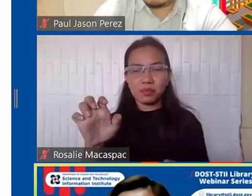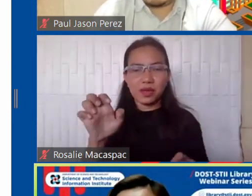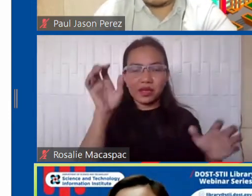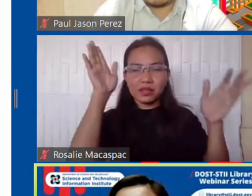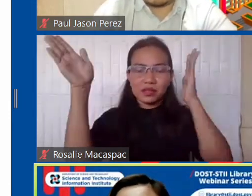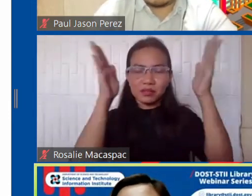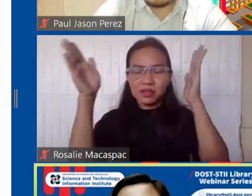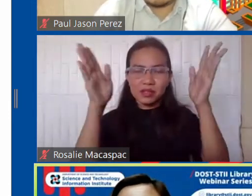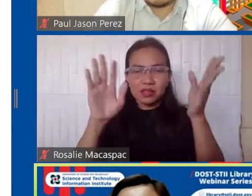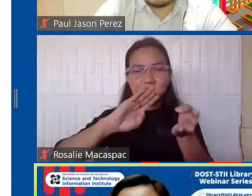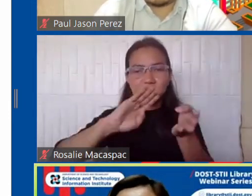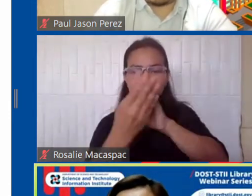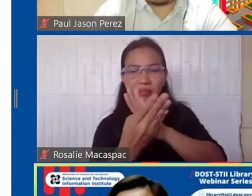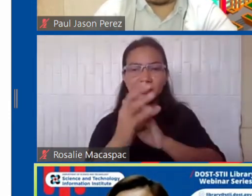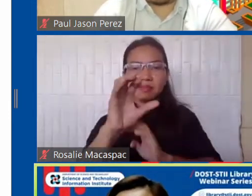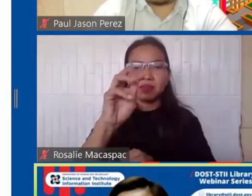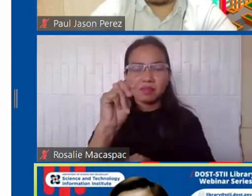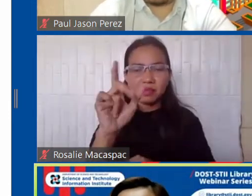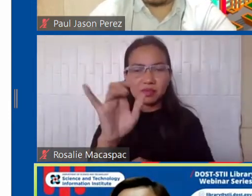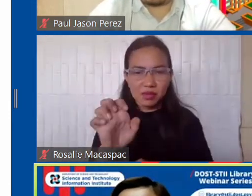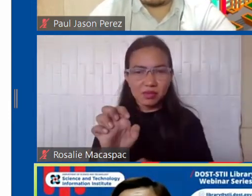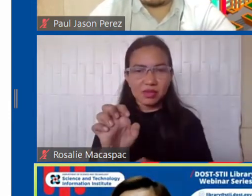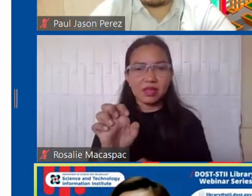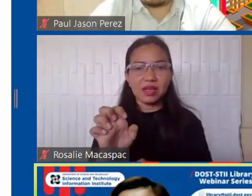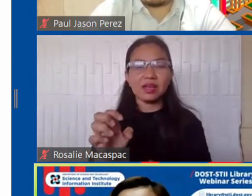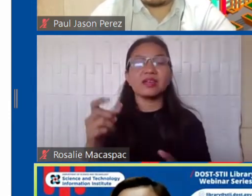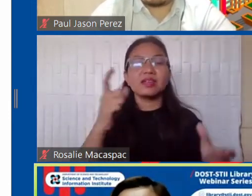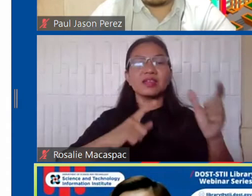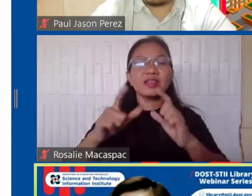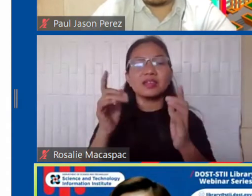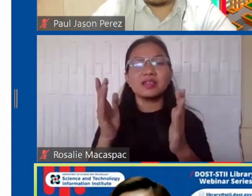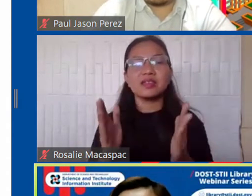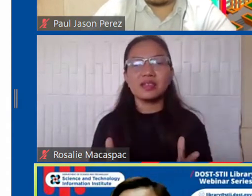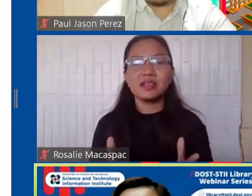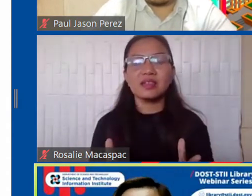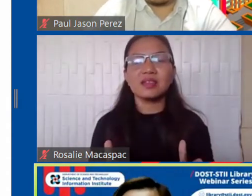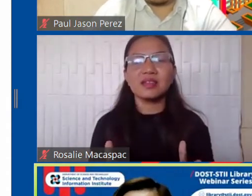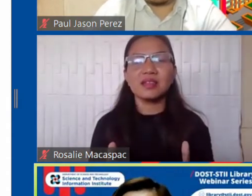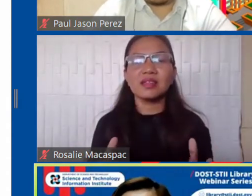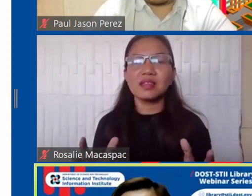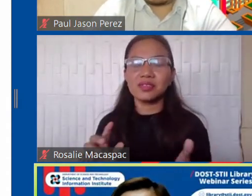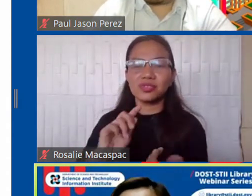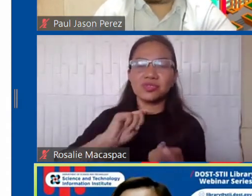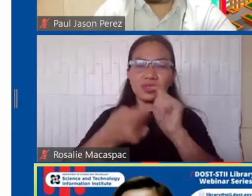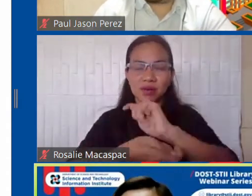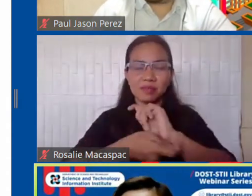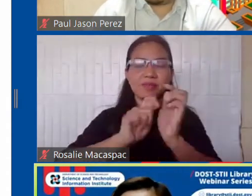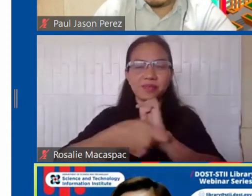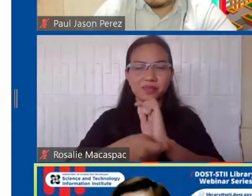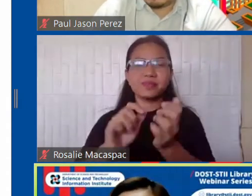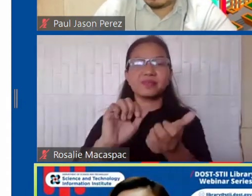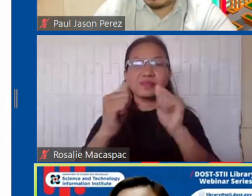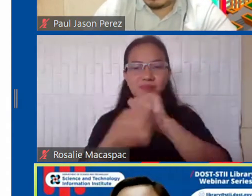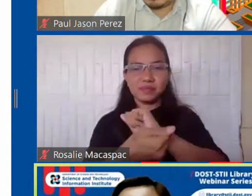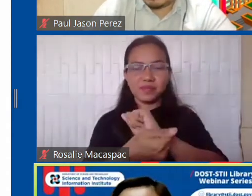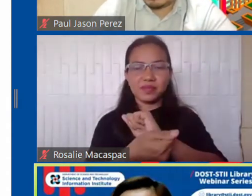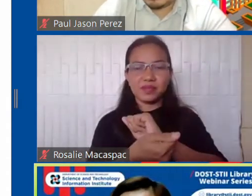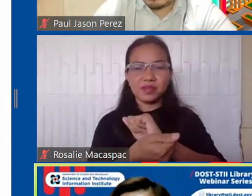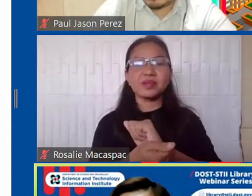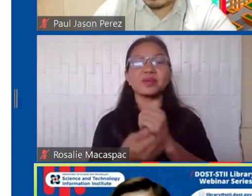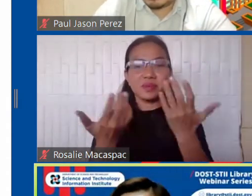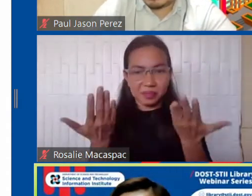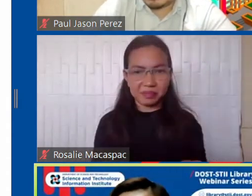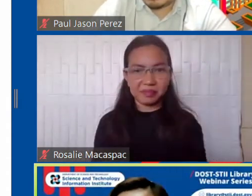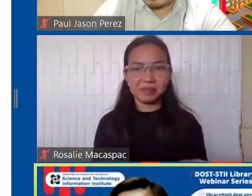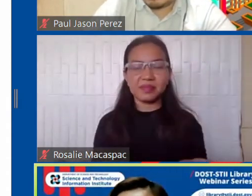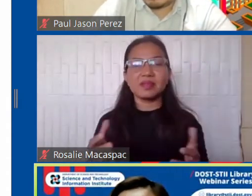online, our libraries need to pivot and adapt to this change. In doing so, we need to